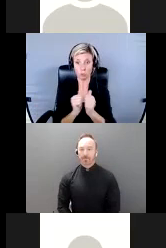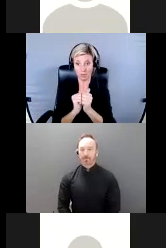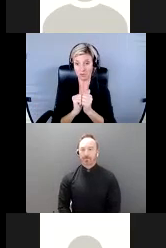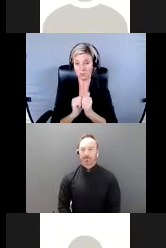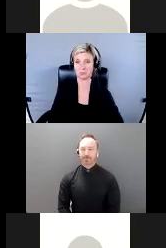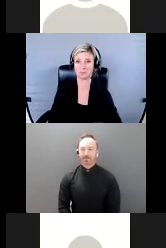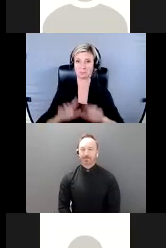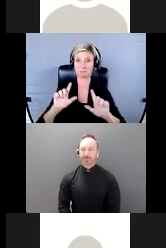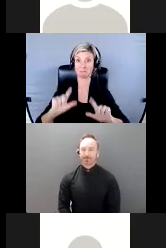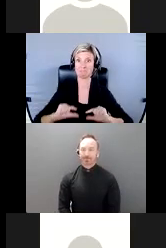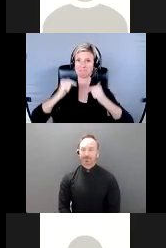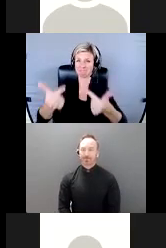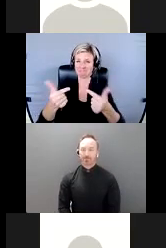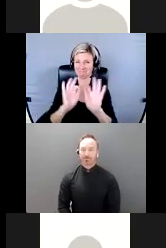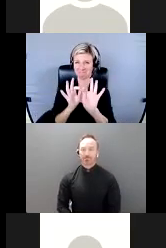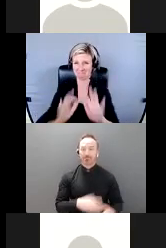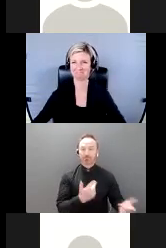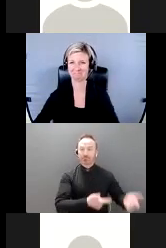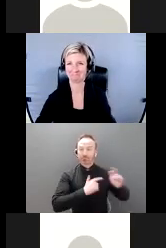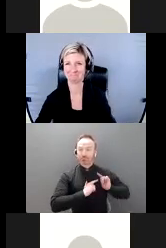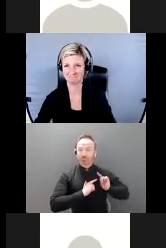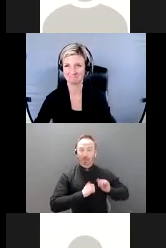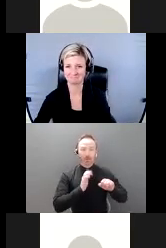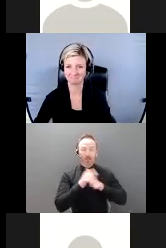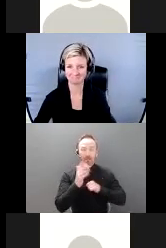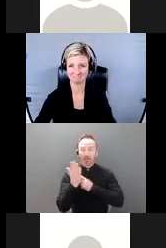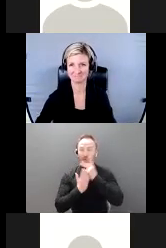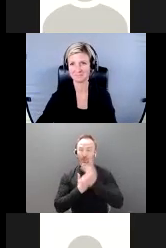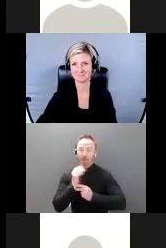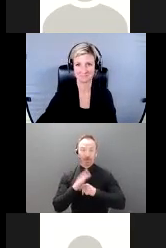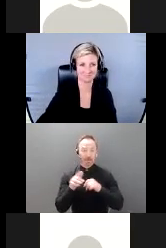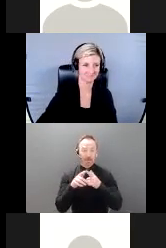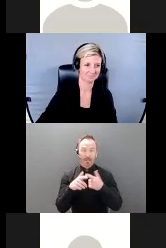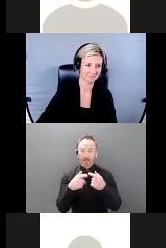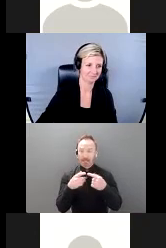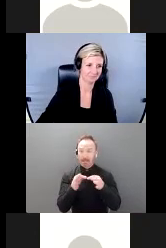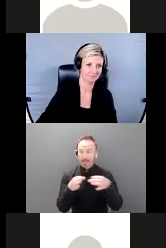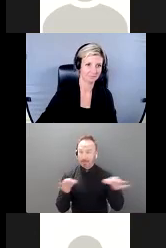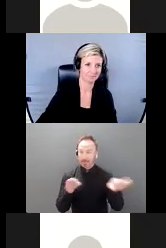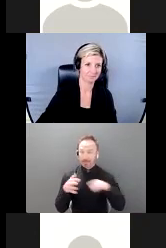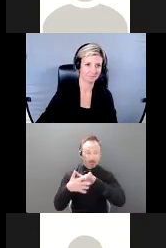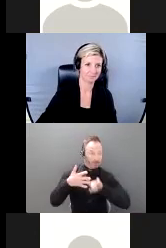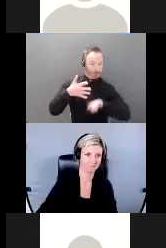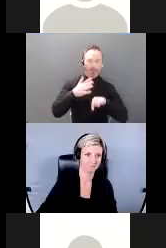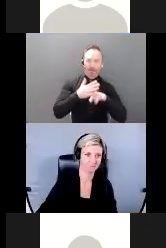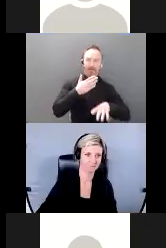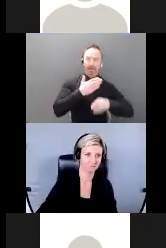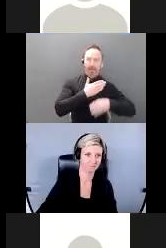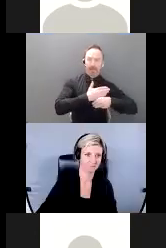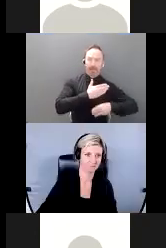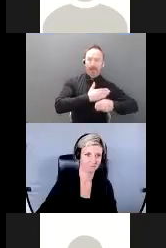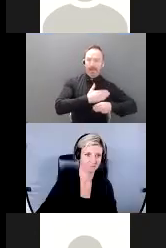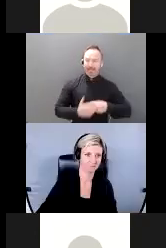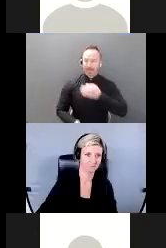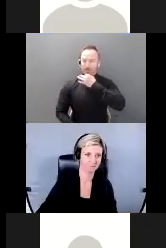These are just the languages spoken of the program. We hope to add more languages soon. Let's go to the next. Here's the contact information.